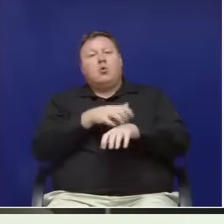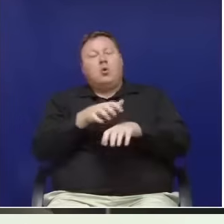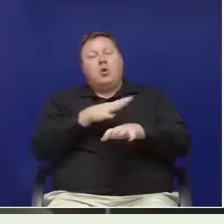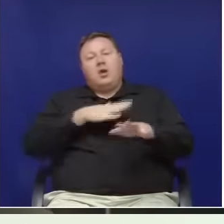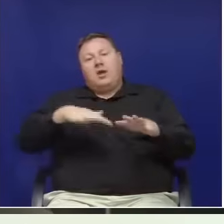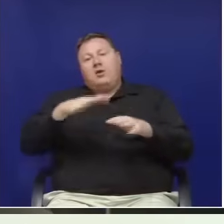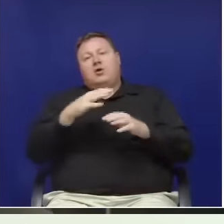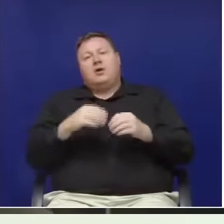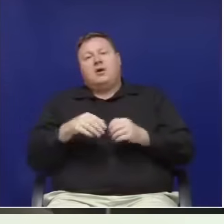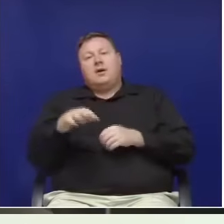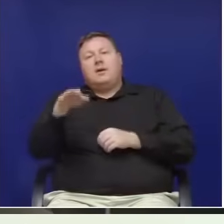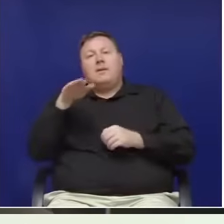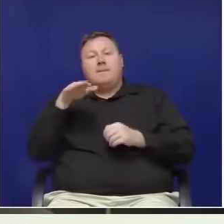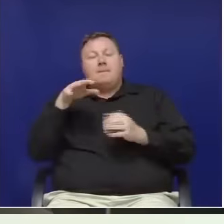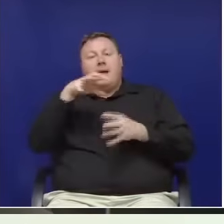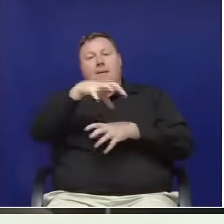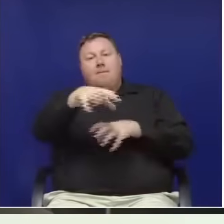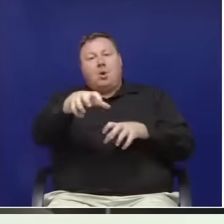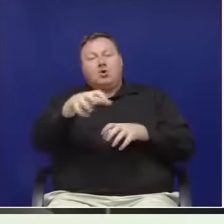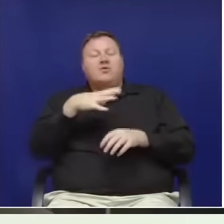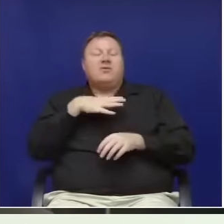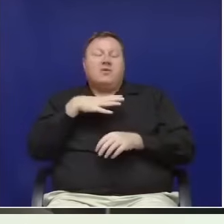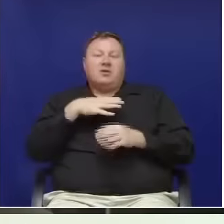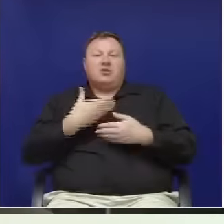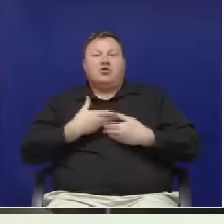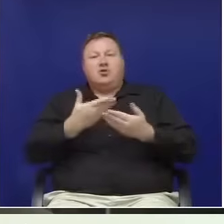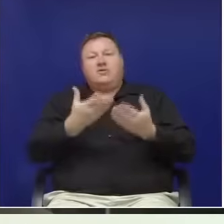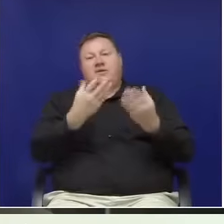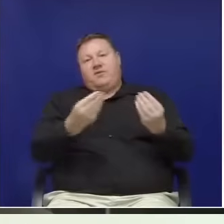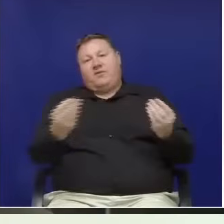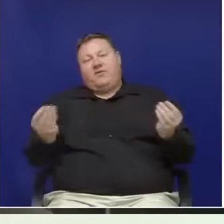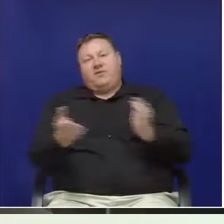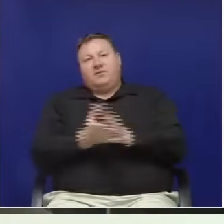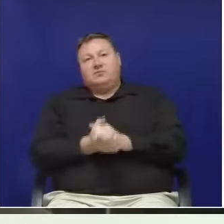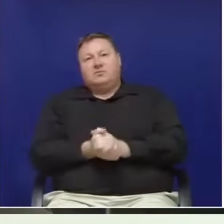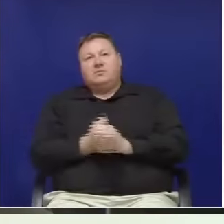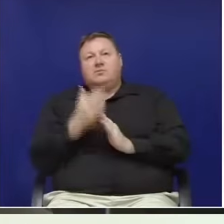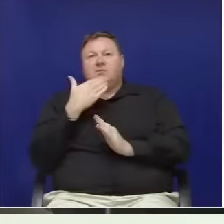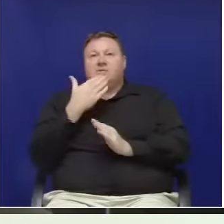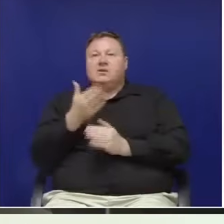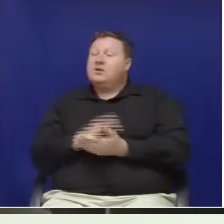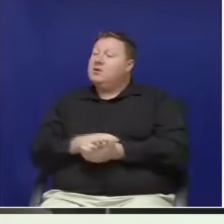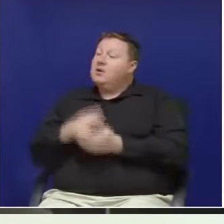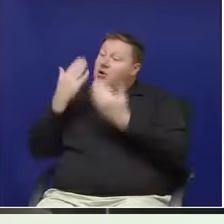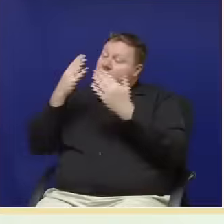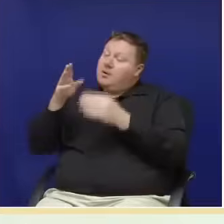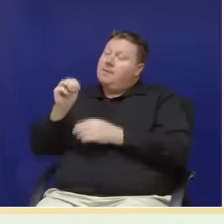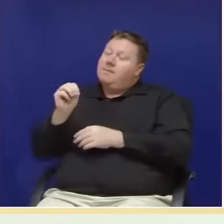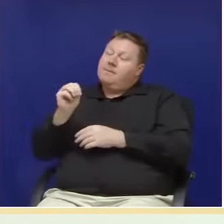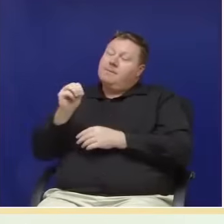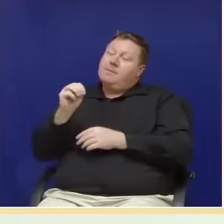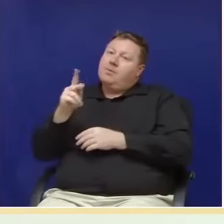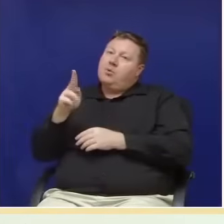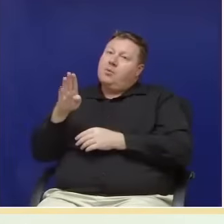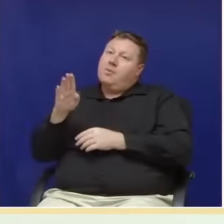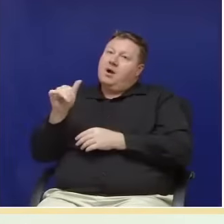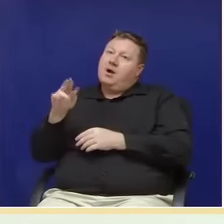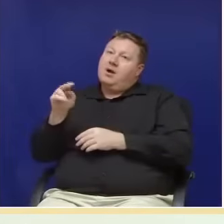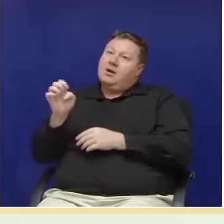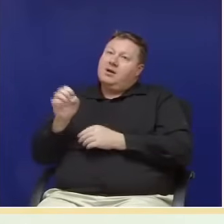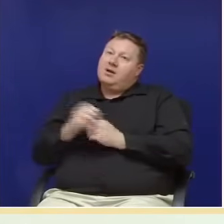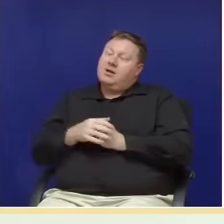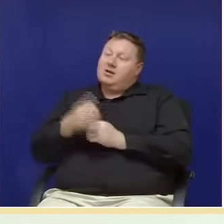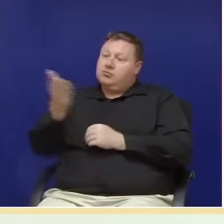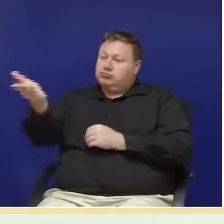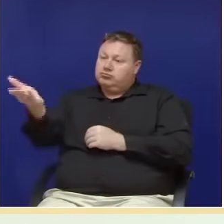there's a bank branch, we can bring our services to you. Thank you very much. Honourable Ngubane, the next follow-up has been allocated to